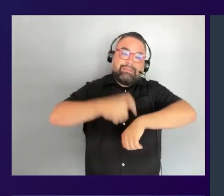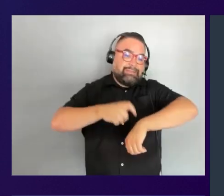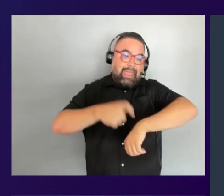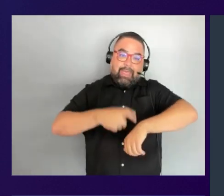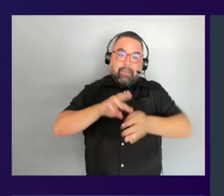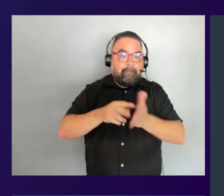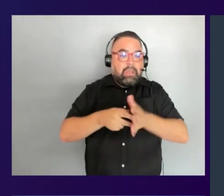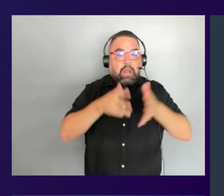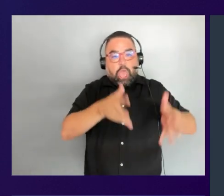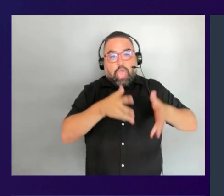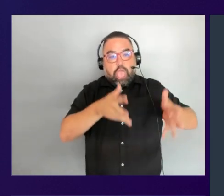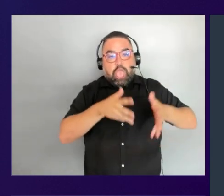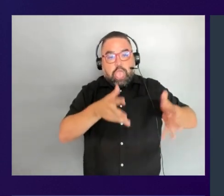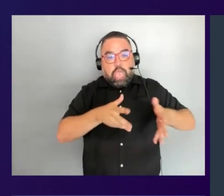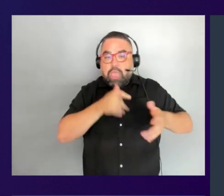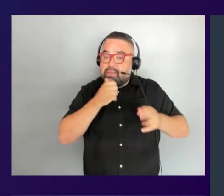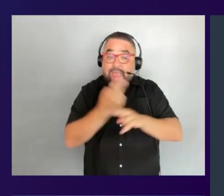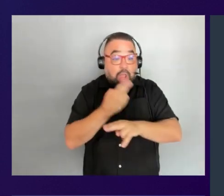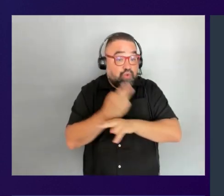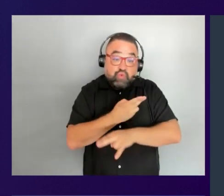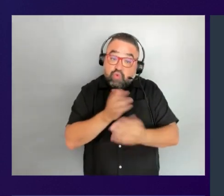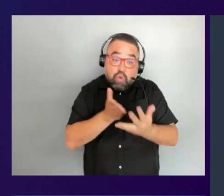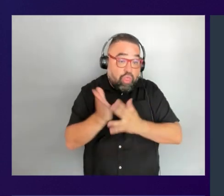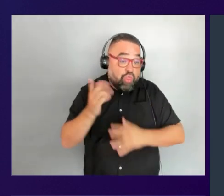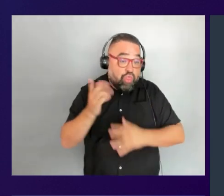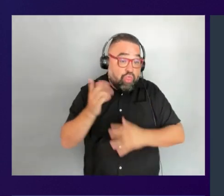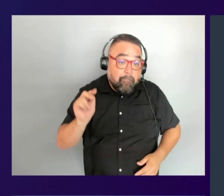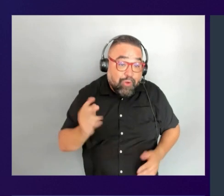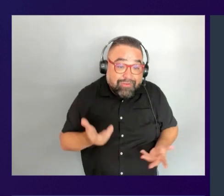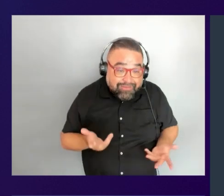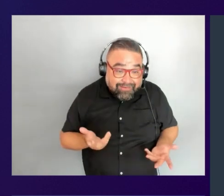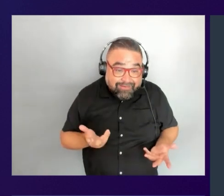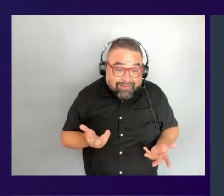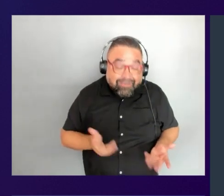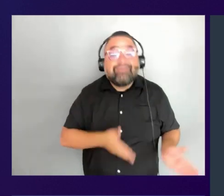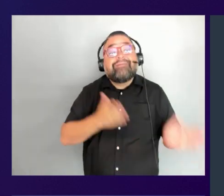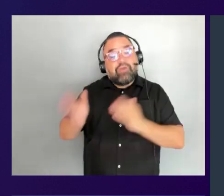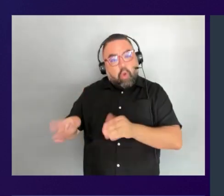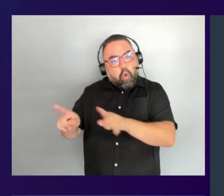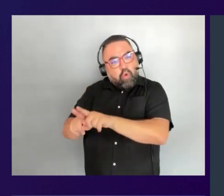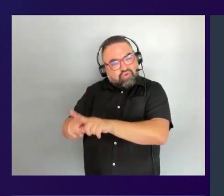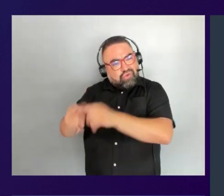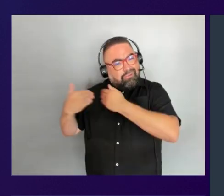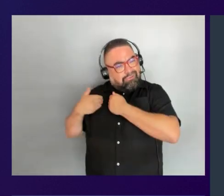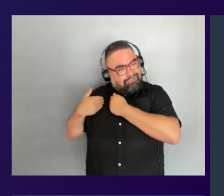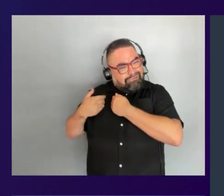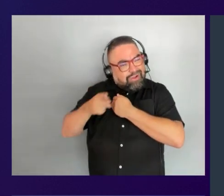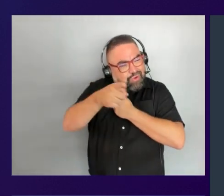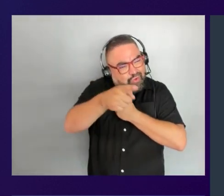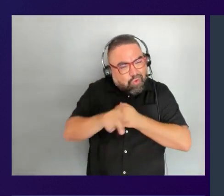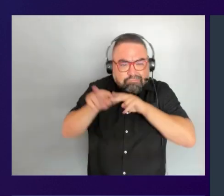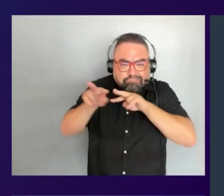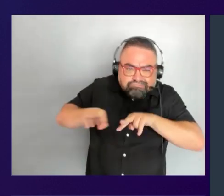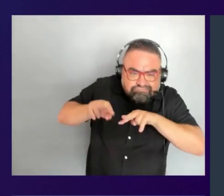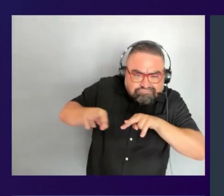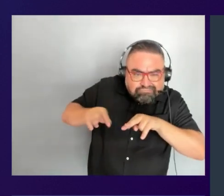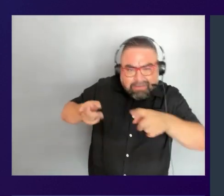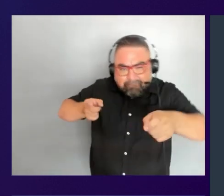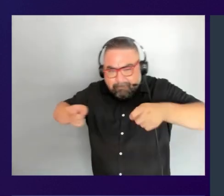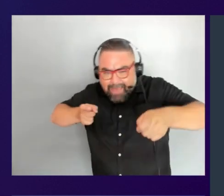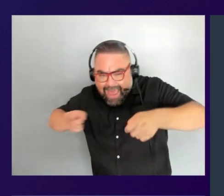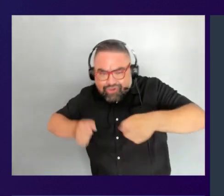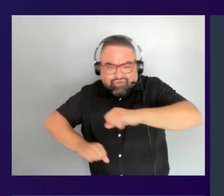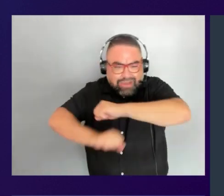use throughput. Finally, in either case, you have the operational burden of constantly monitoring and managing the infrastructure